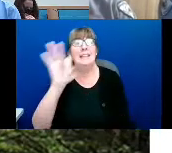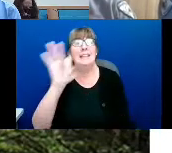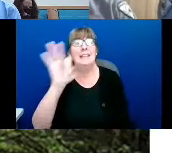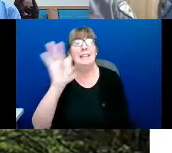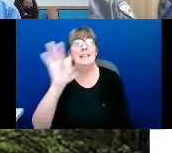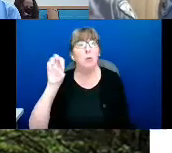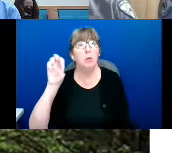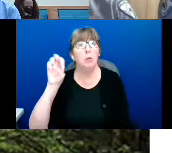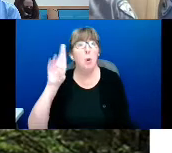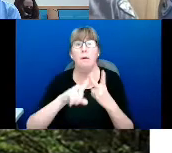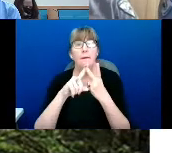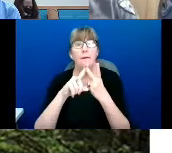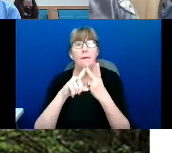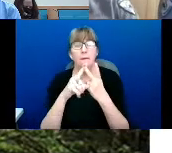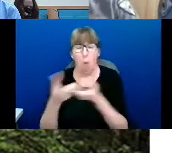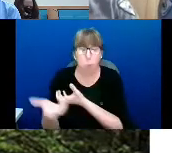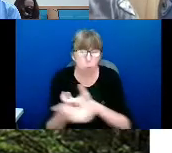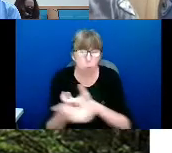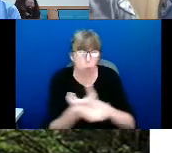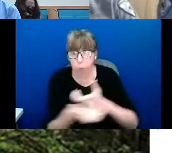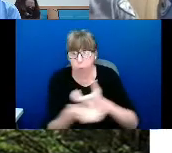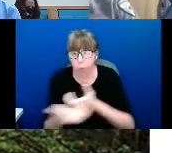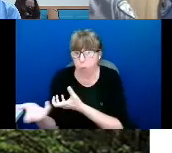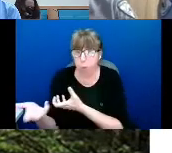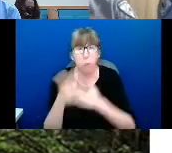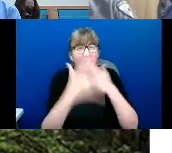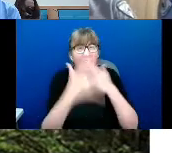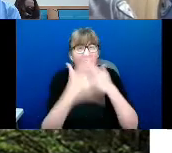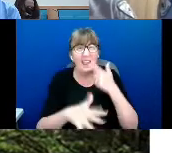never, done manual type labor.